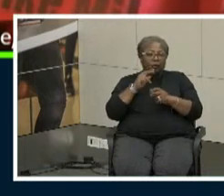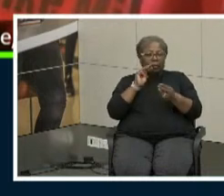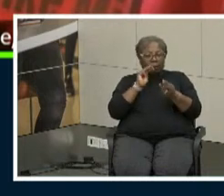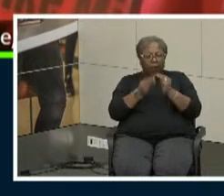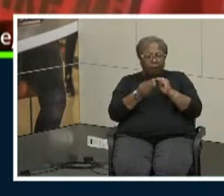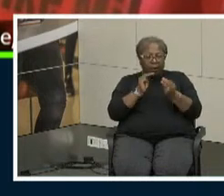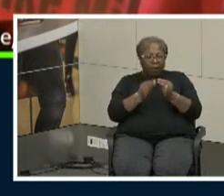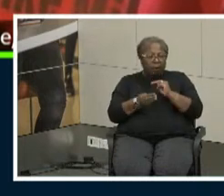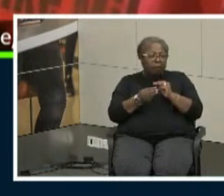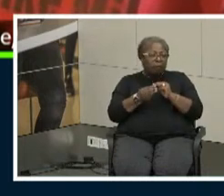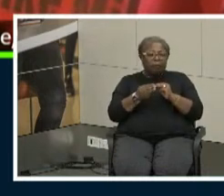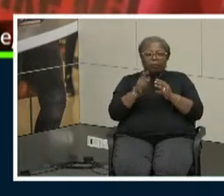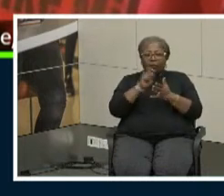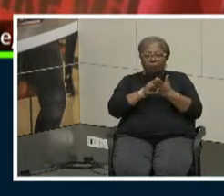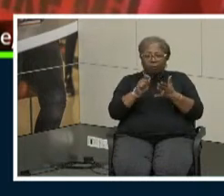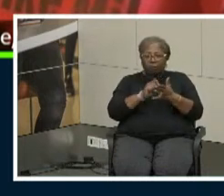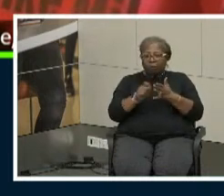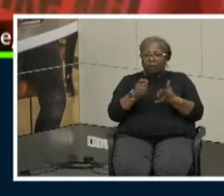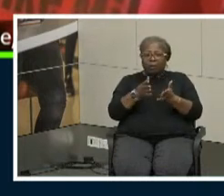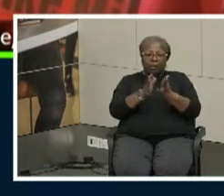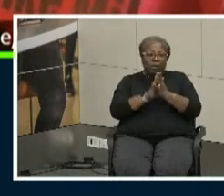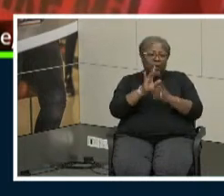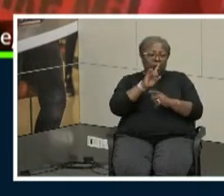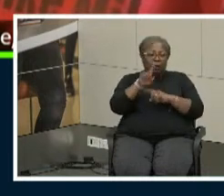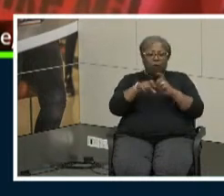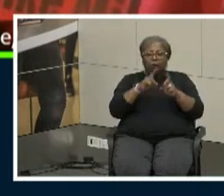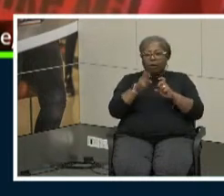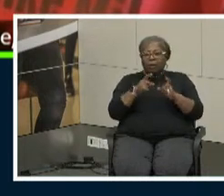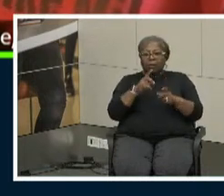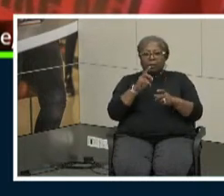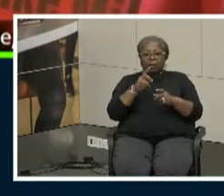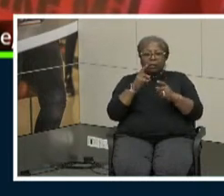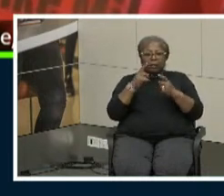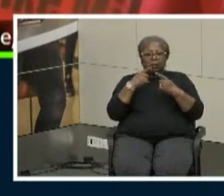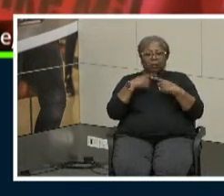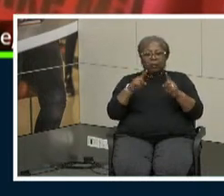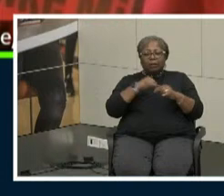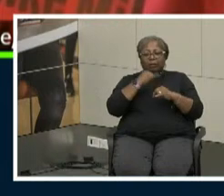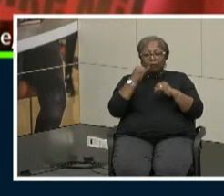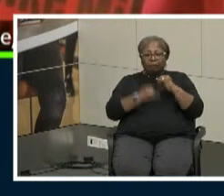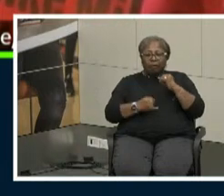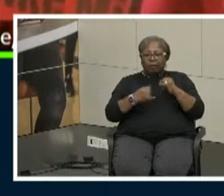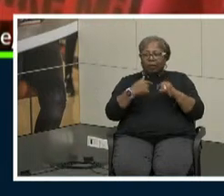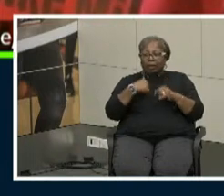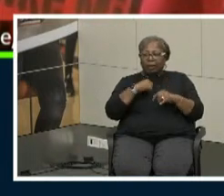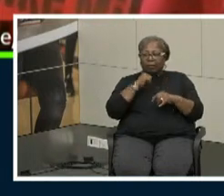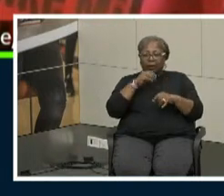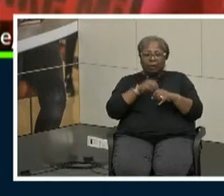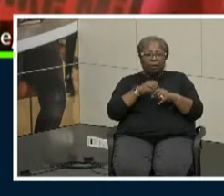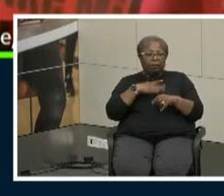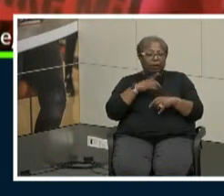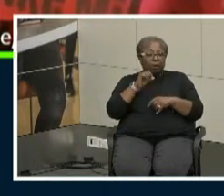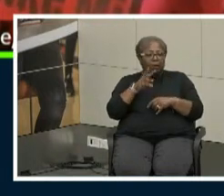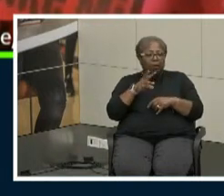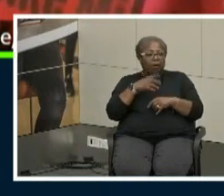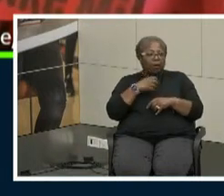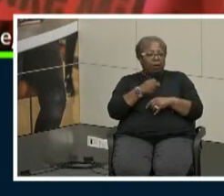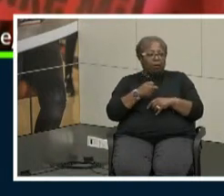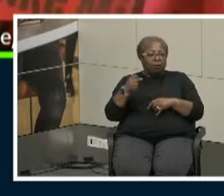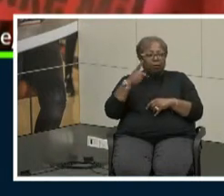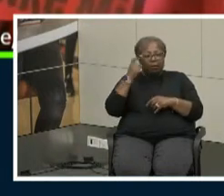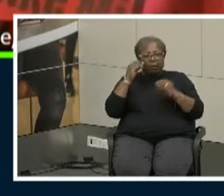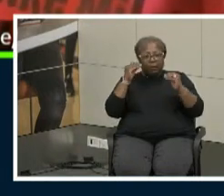modifications building relations asking questions decorations finally when I am at my ropes and I get removed for